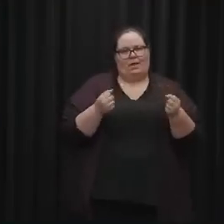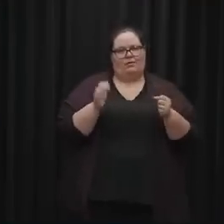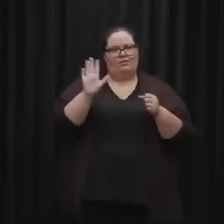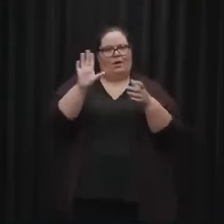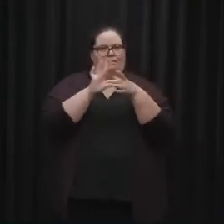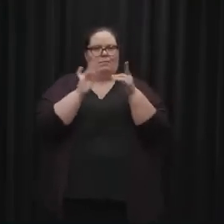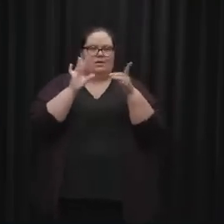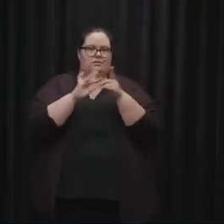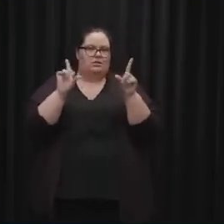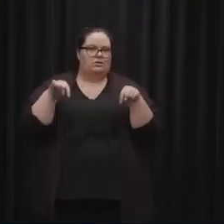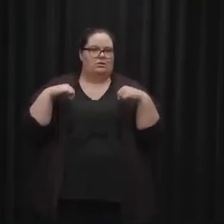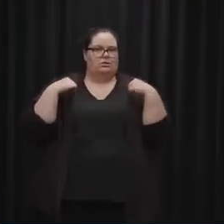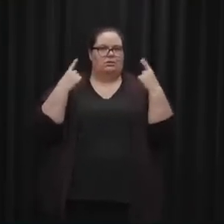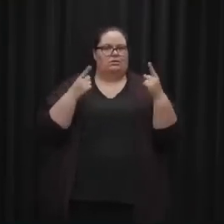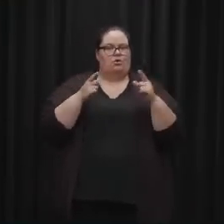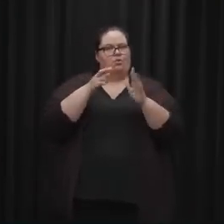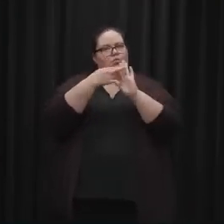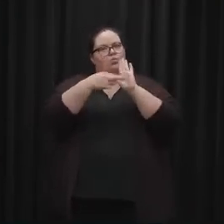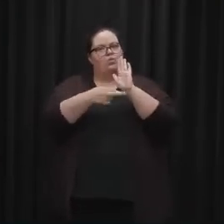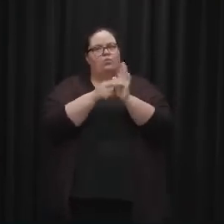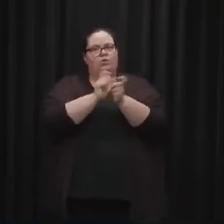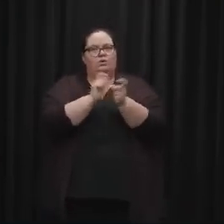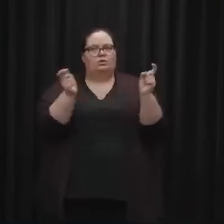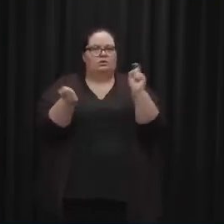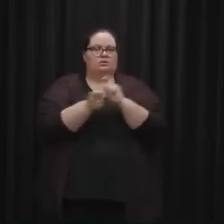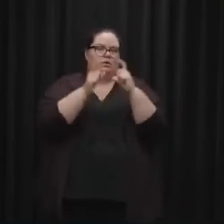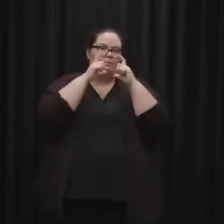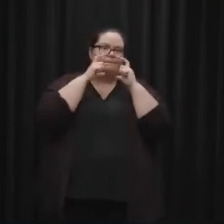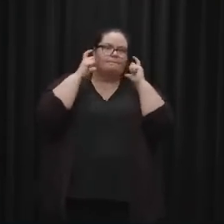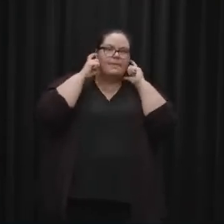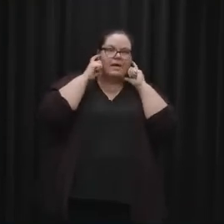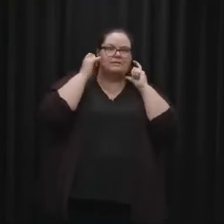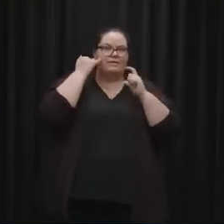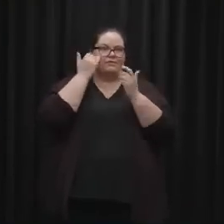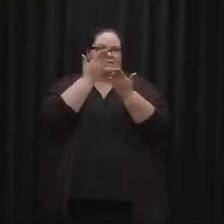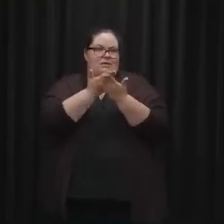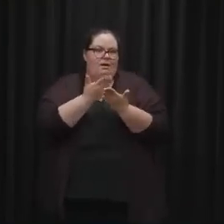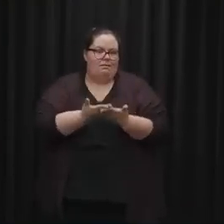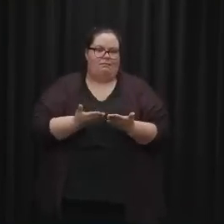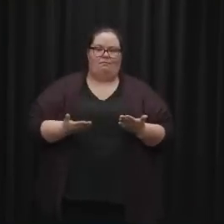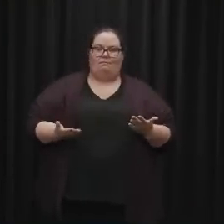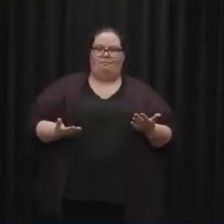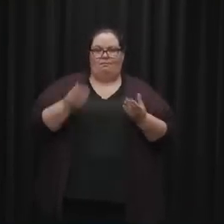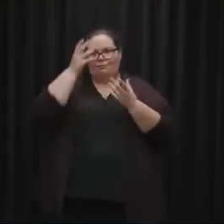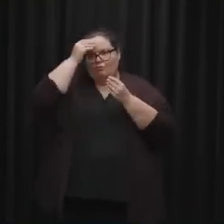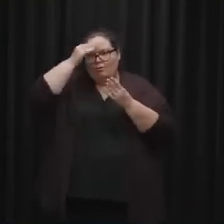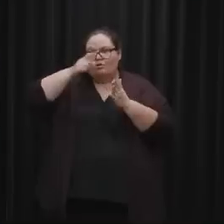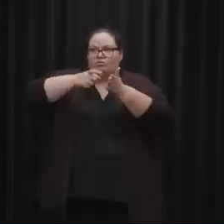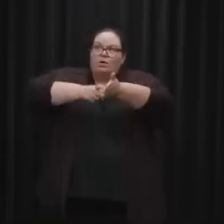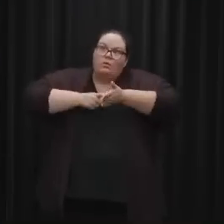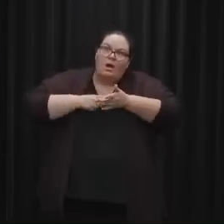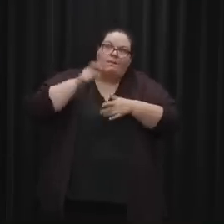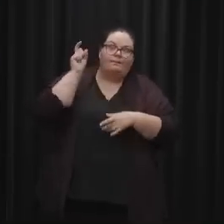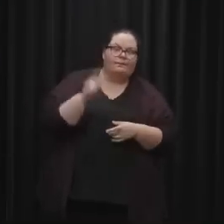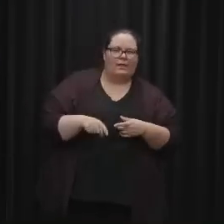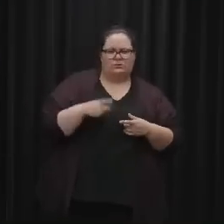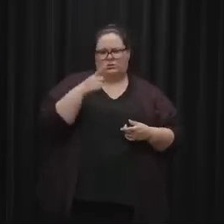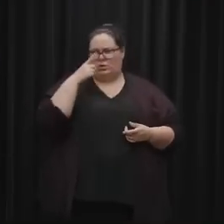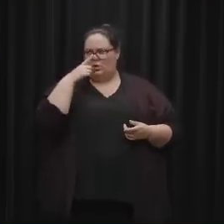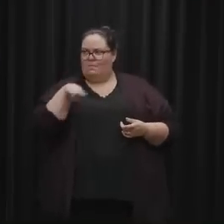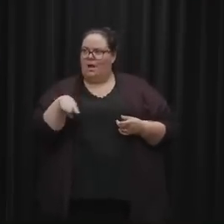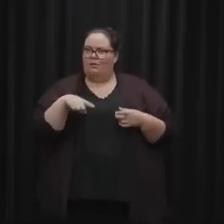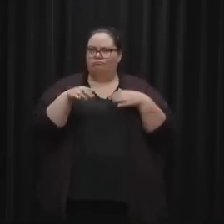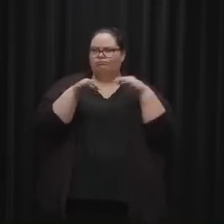message has been, we will change the rules on masks when we have data and evidence that shows it is necessary. So can